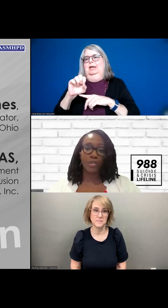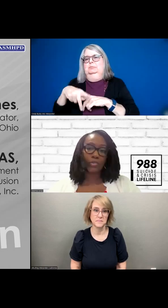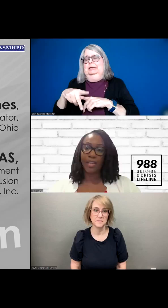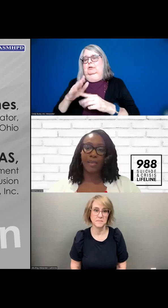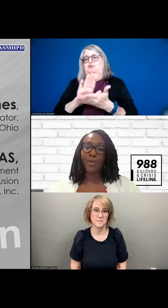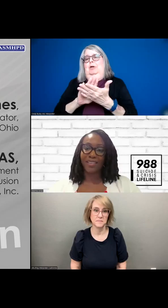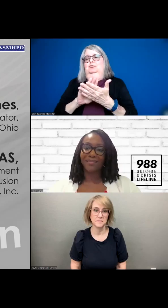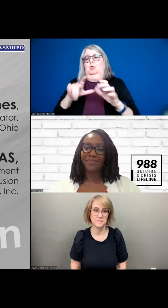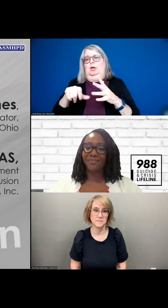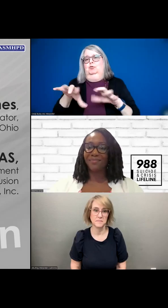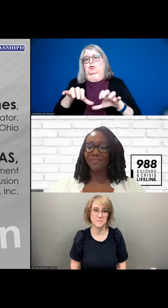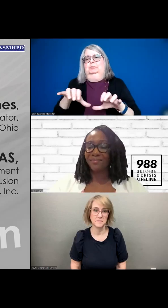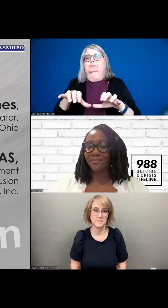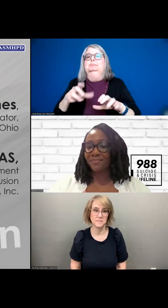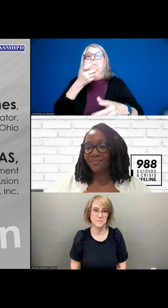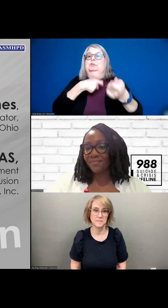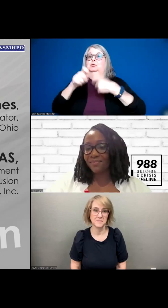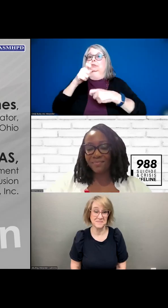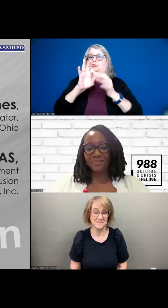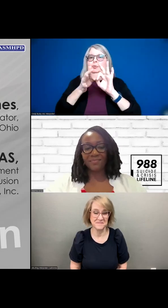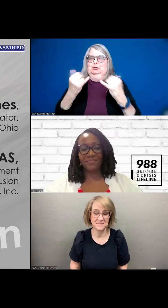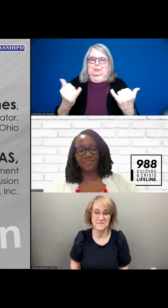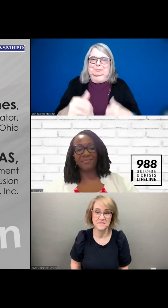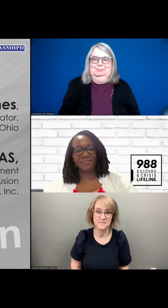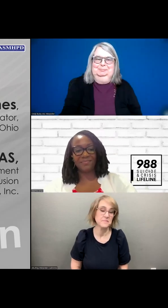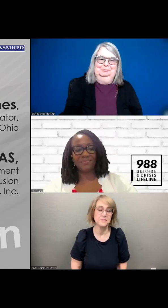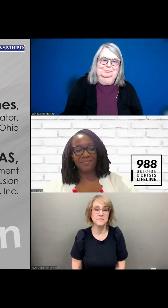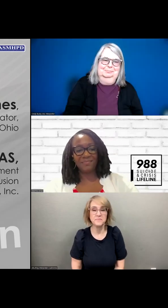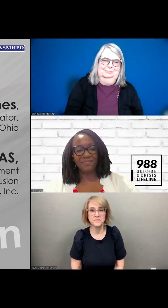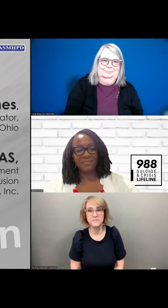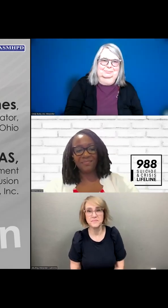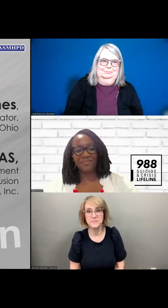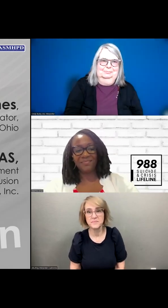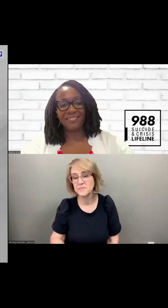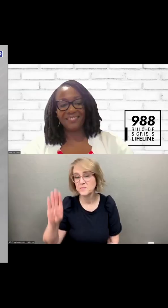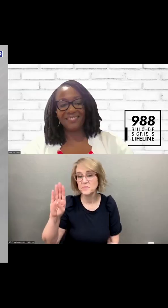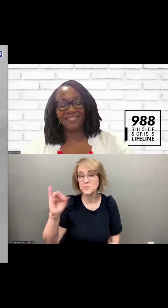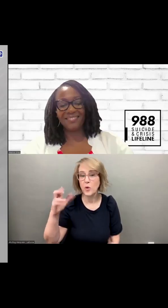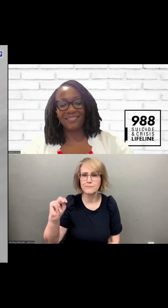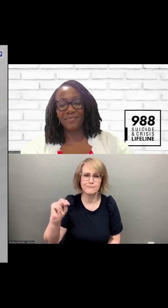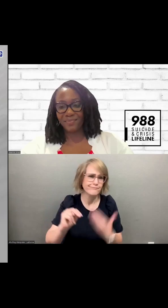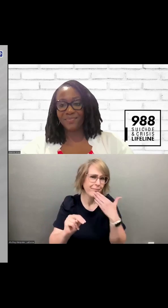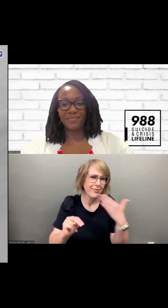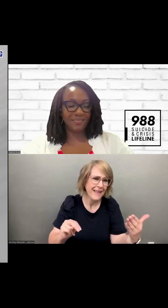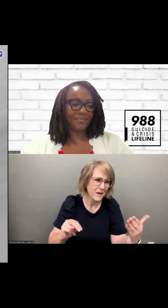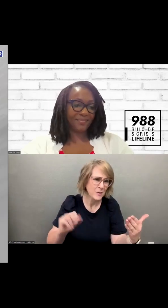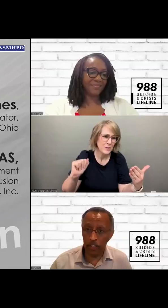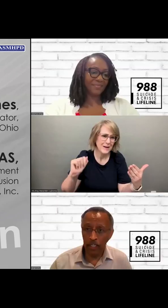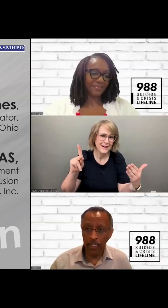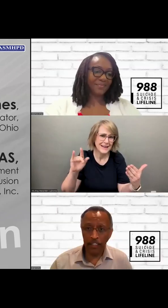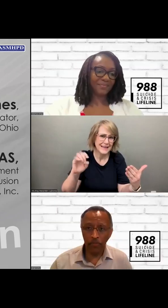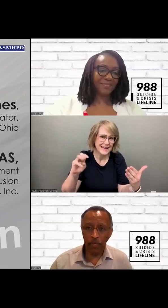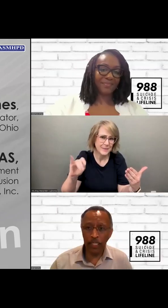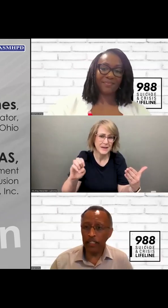congratulations on what you're doing and keep going. Wow. Thank you, Akimi. And thank you for those beautiful words. And thank you for the inspiration that comes behind those